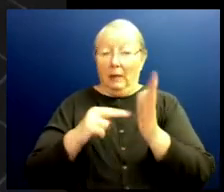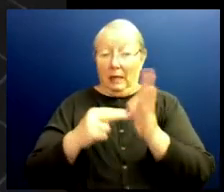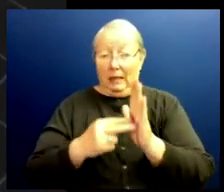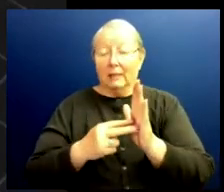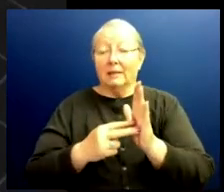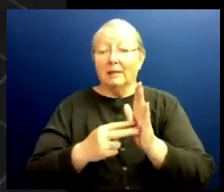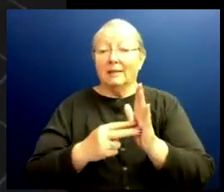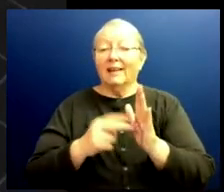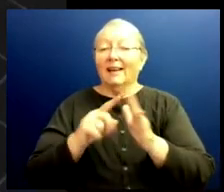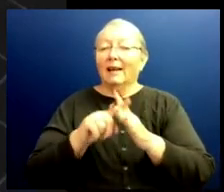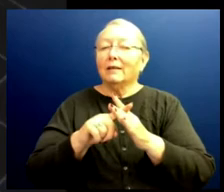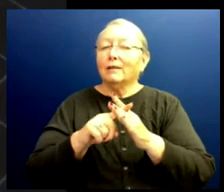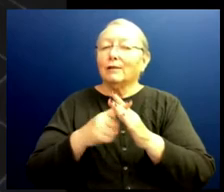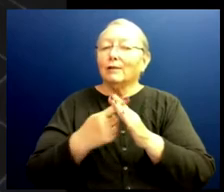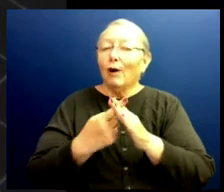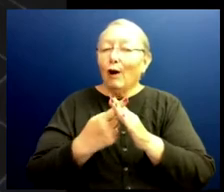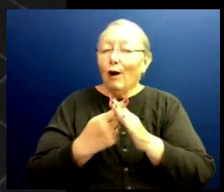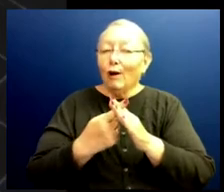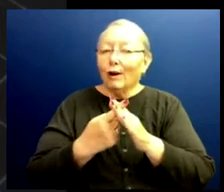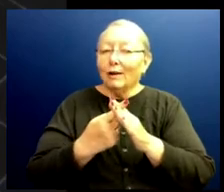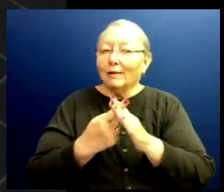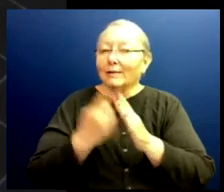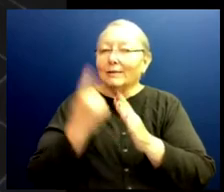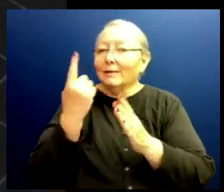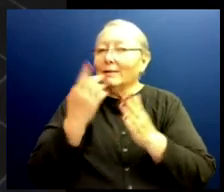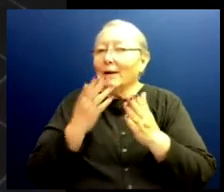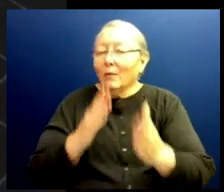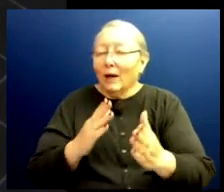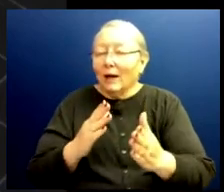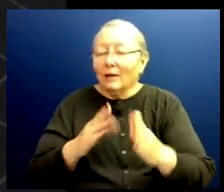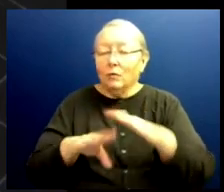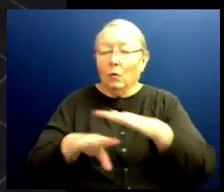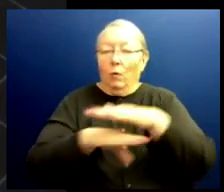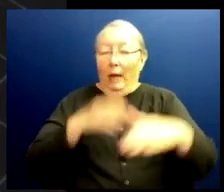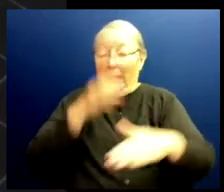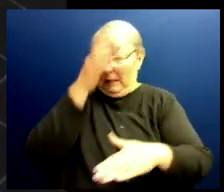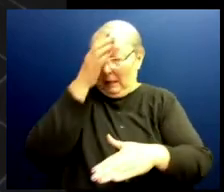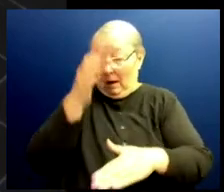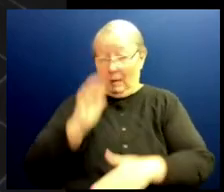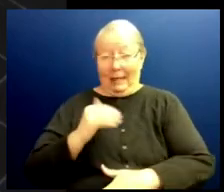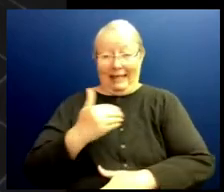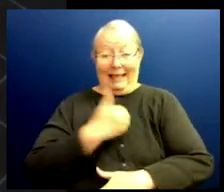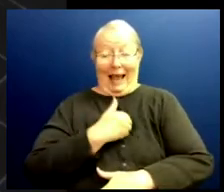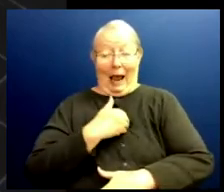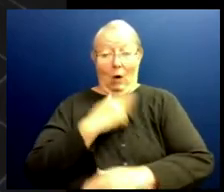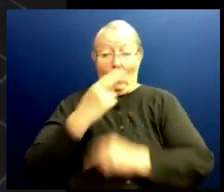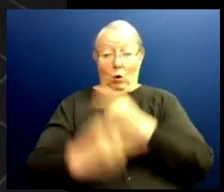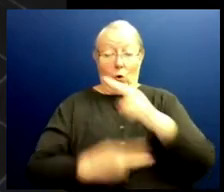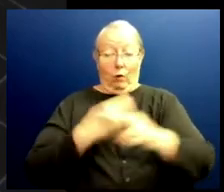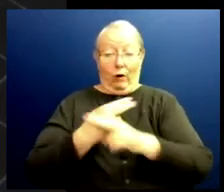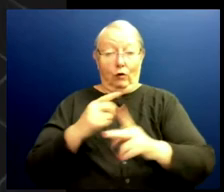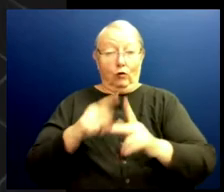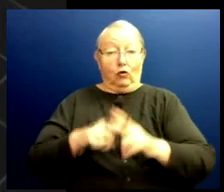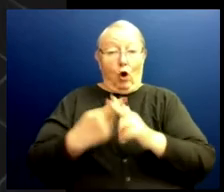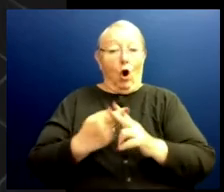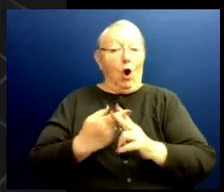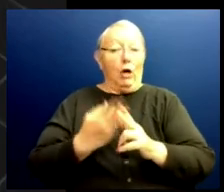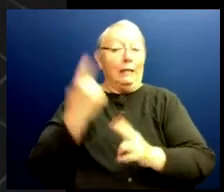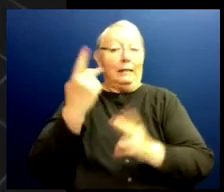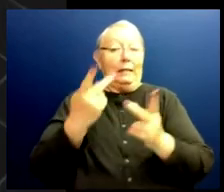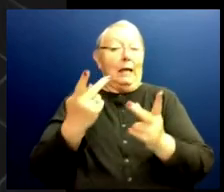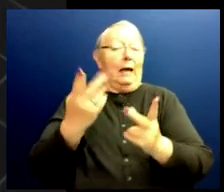fundamental concept of cosmology, that our universe had an origin in the past, that there was a beginning,